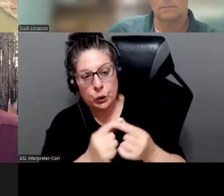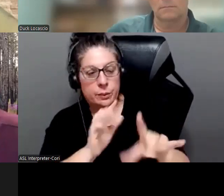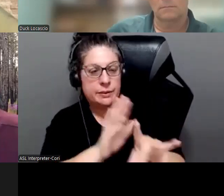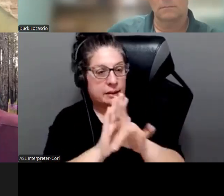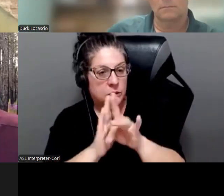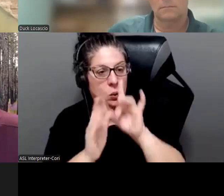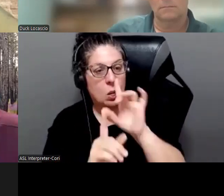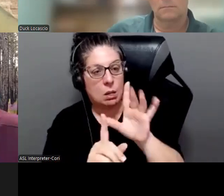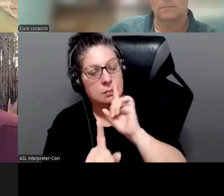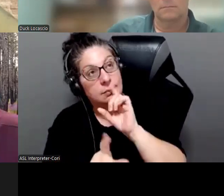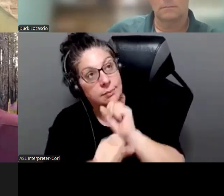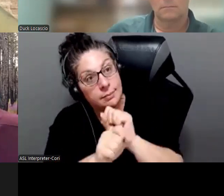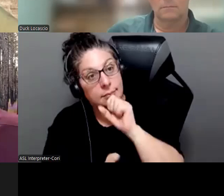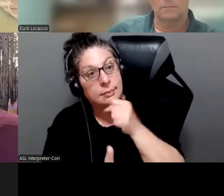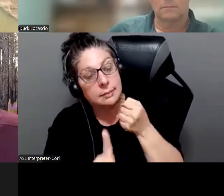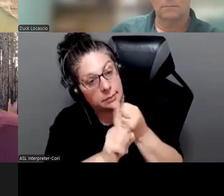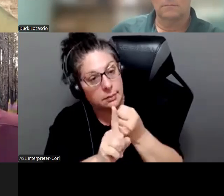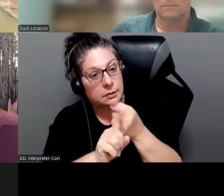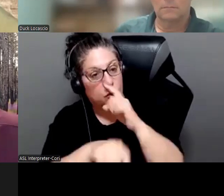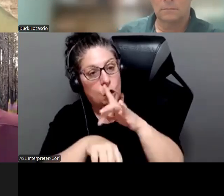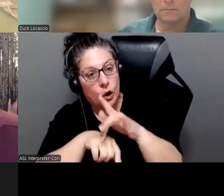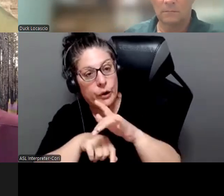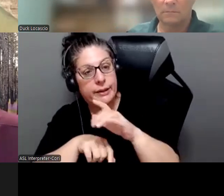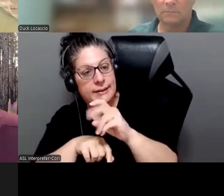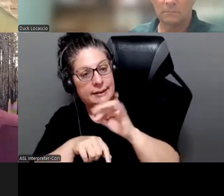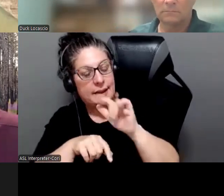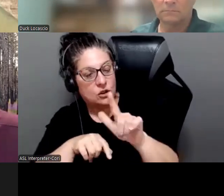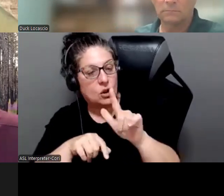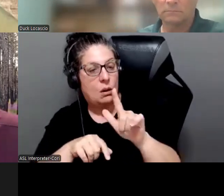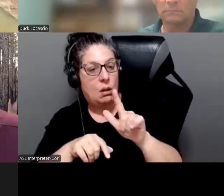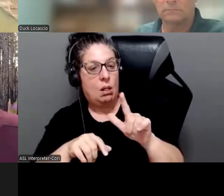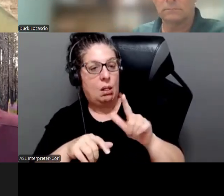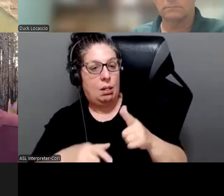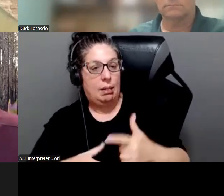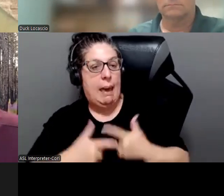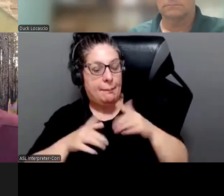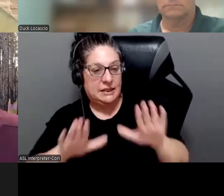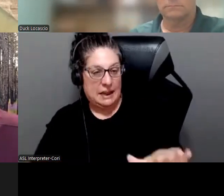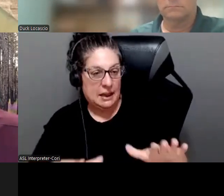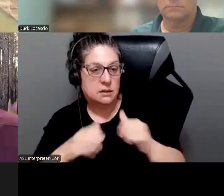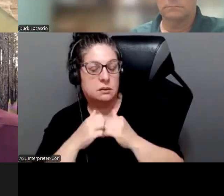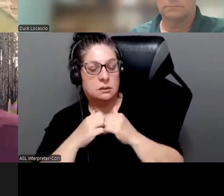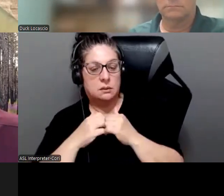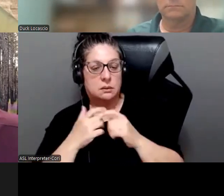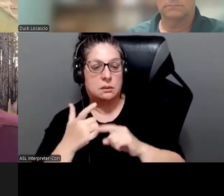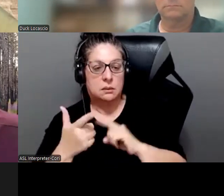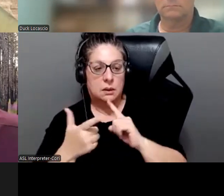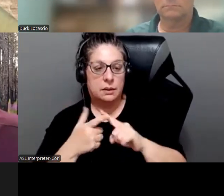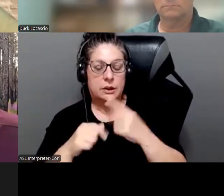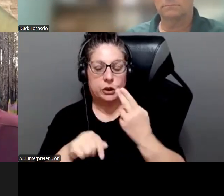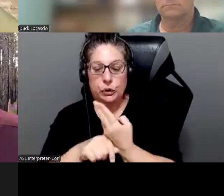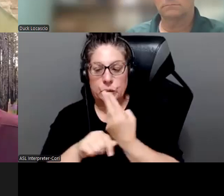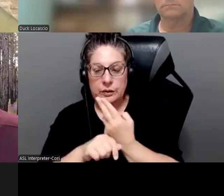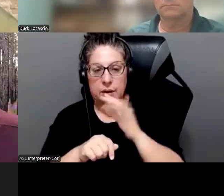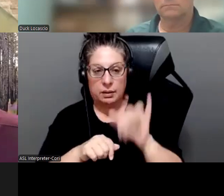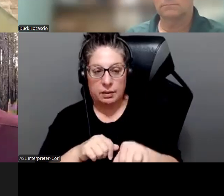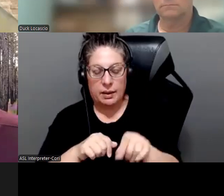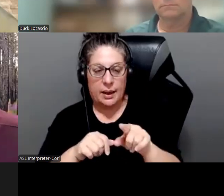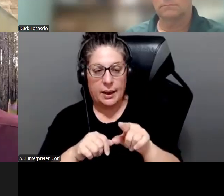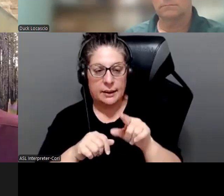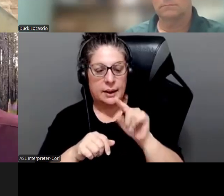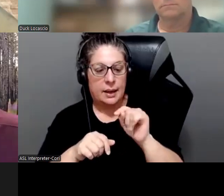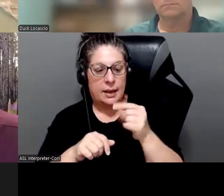real impact in terms of the early successional habitat, and then utilizing that